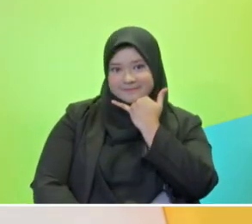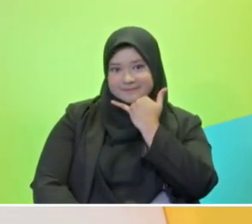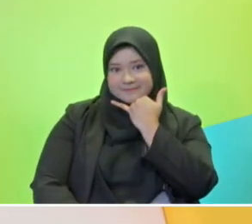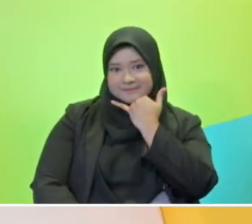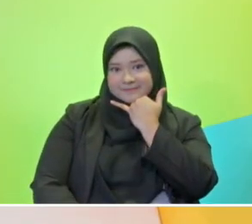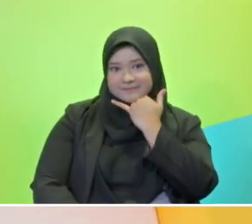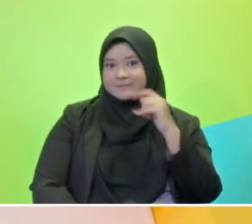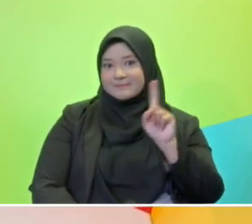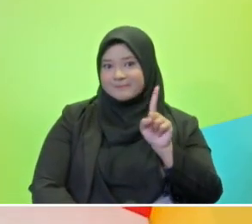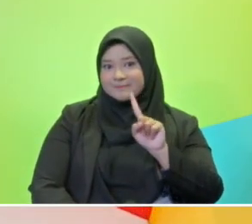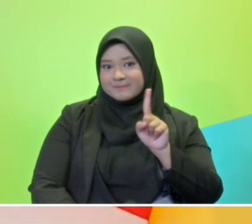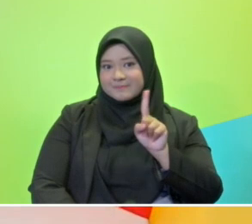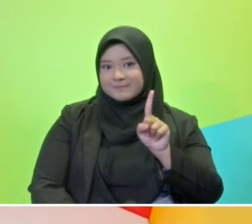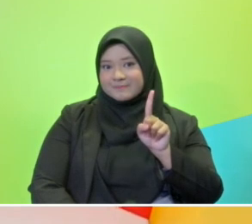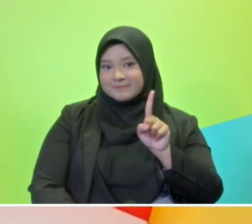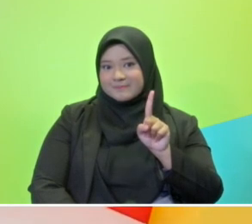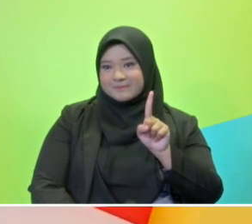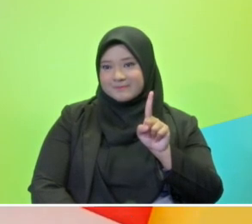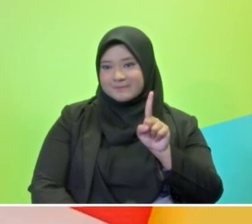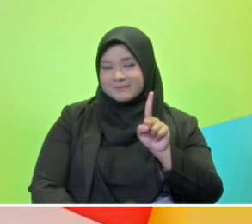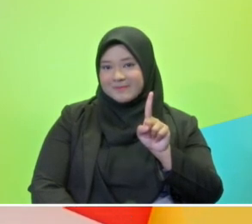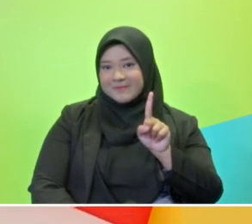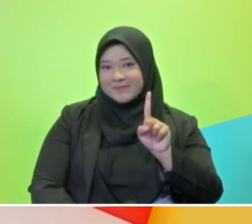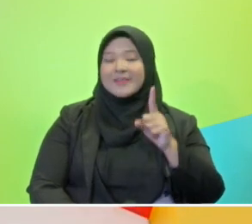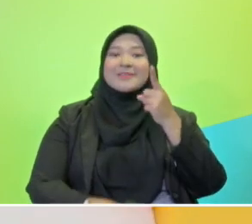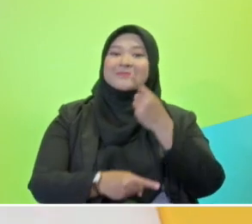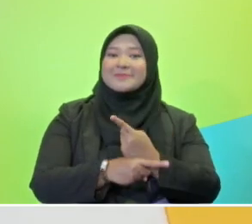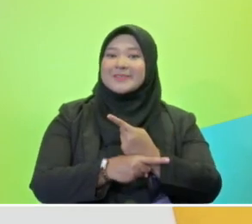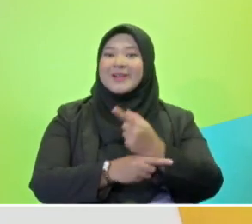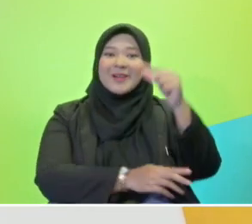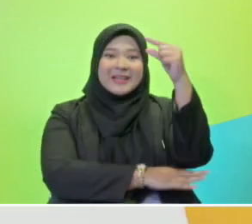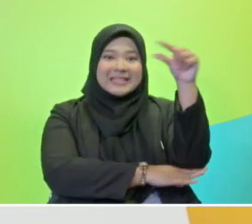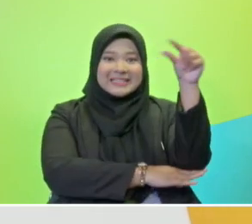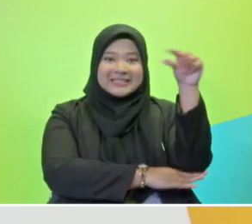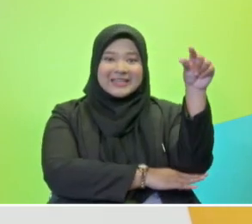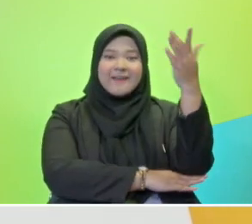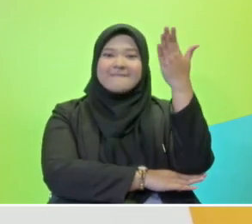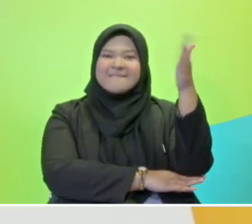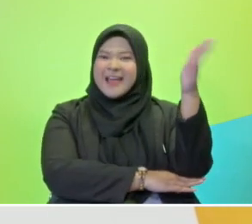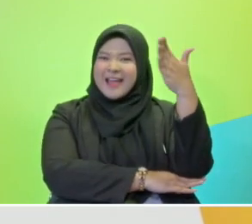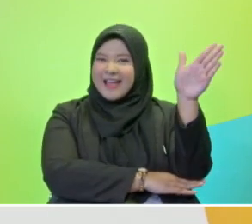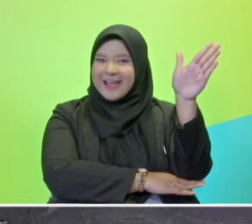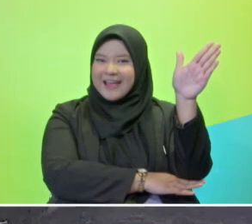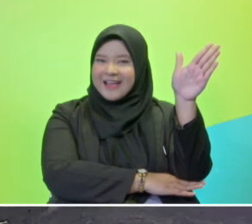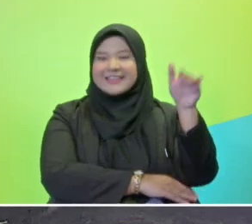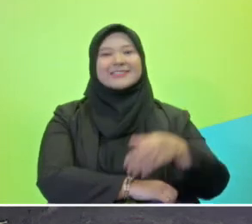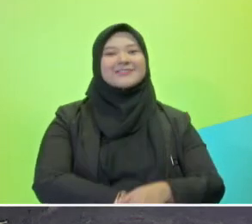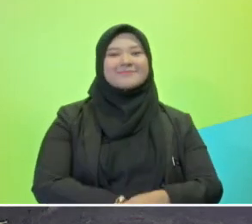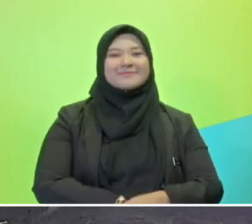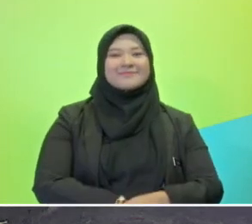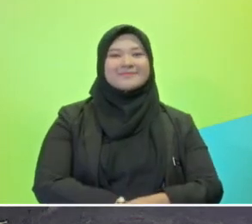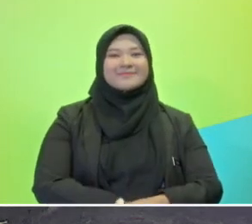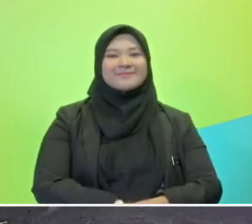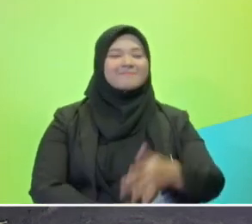Can you try to answer? Green flag. Okay, show me your green flag. Well done. Is it correct? Yes, Lily has got